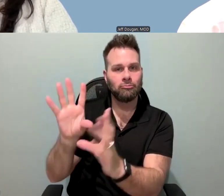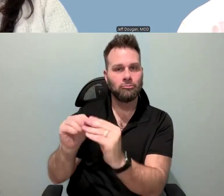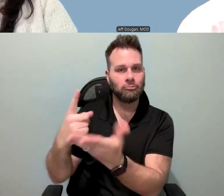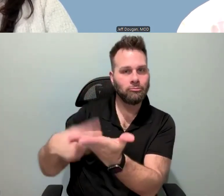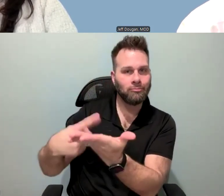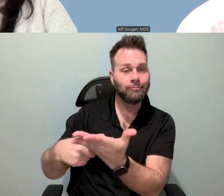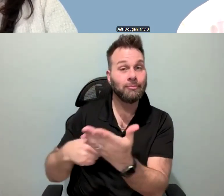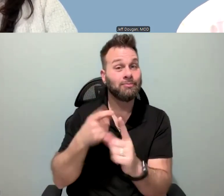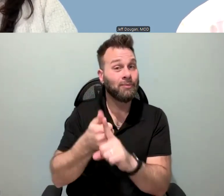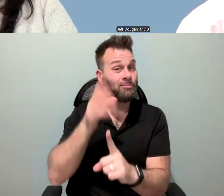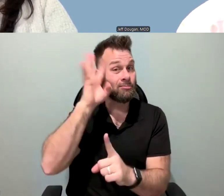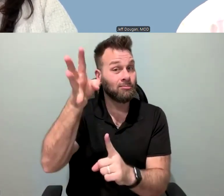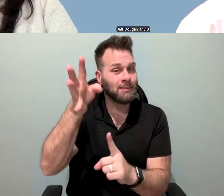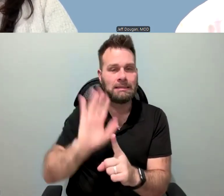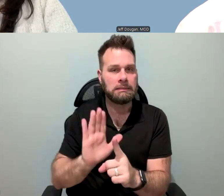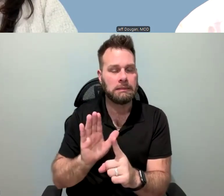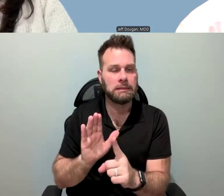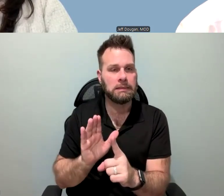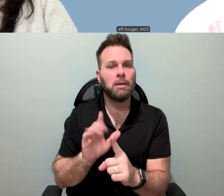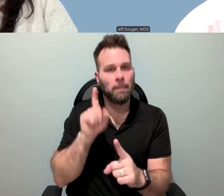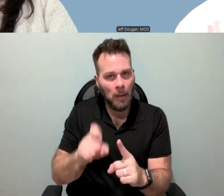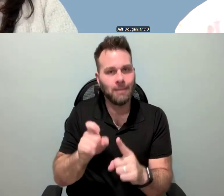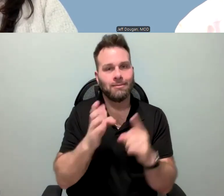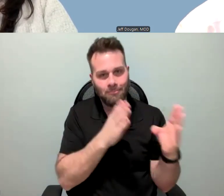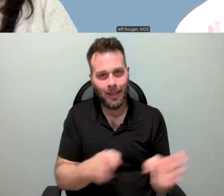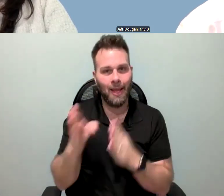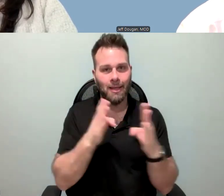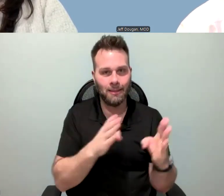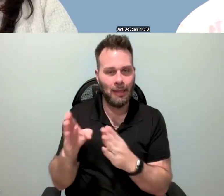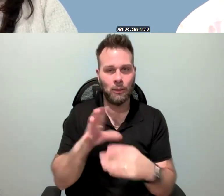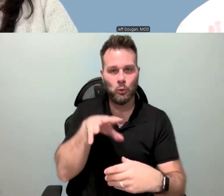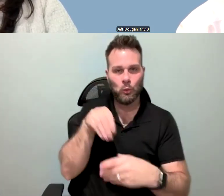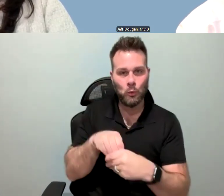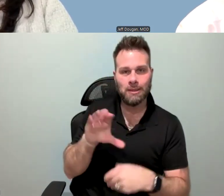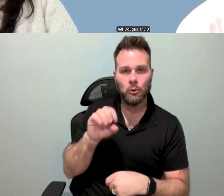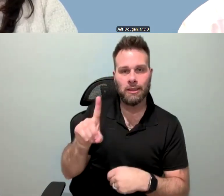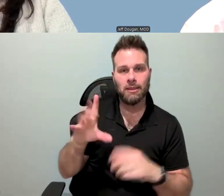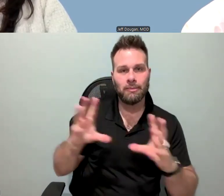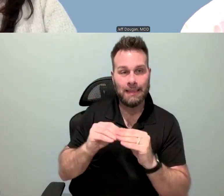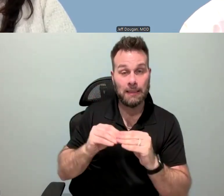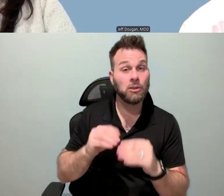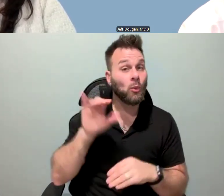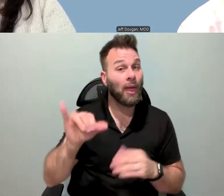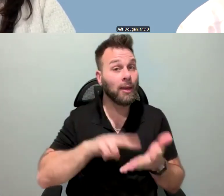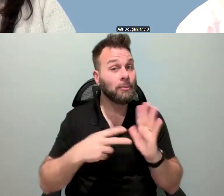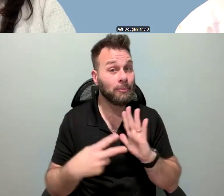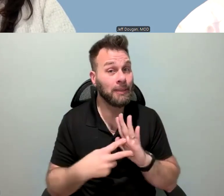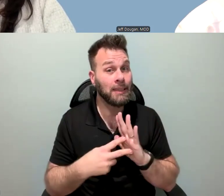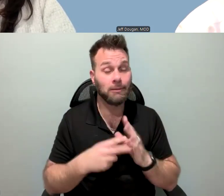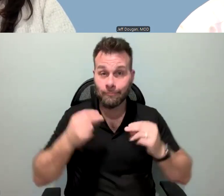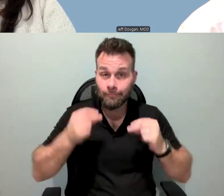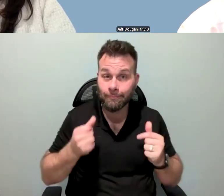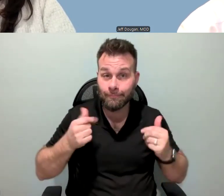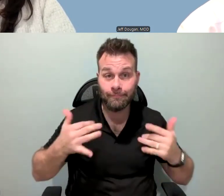hoc. It really should be something coordinated through the COD meetings, which means things are going to slow down a little bit, but that's on